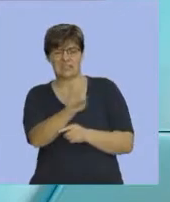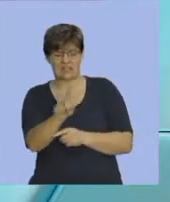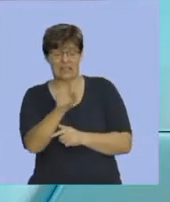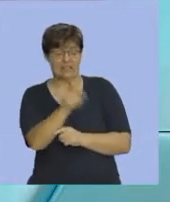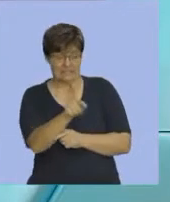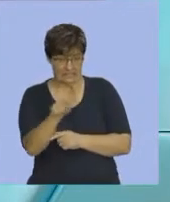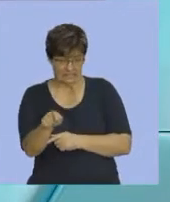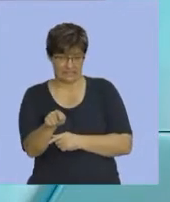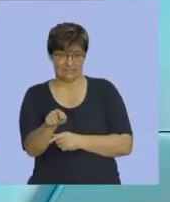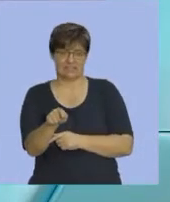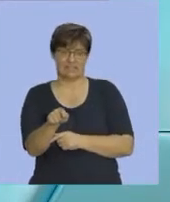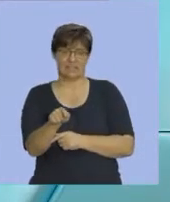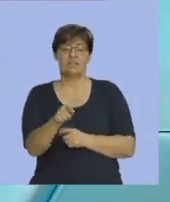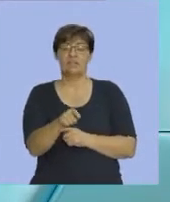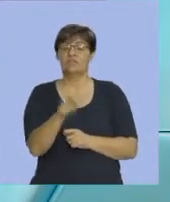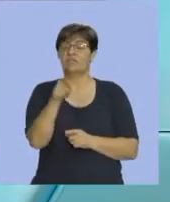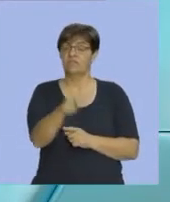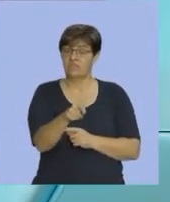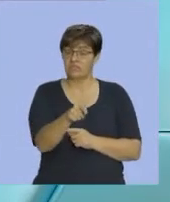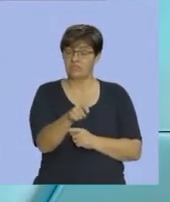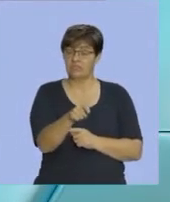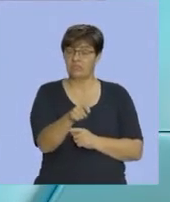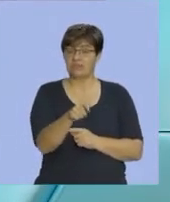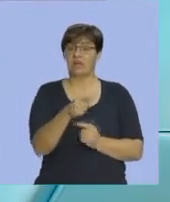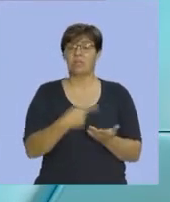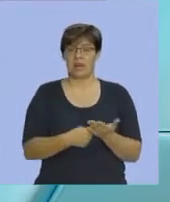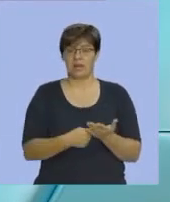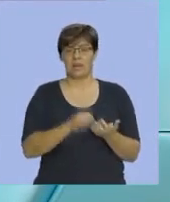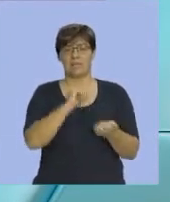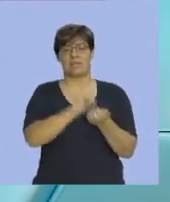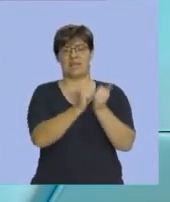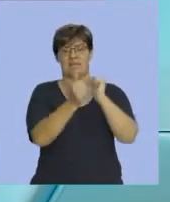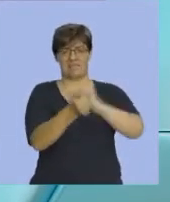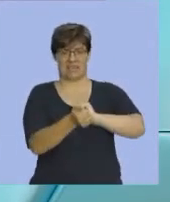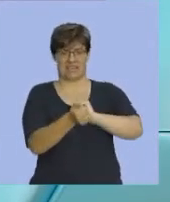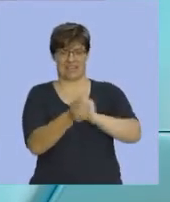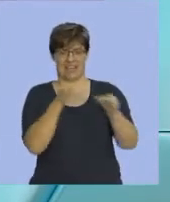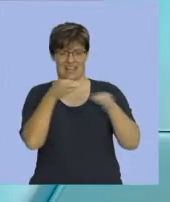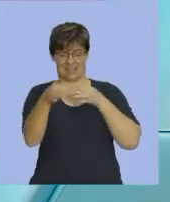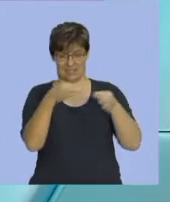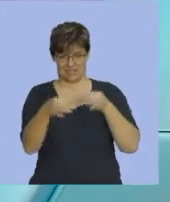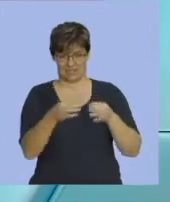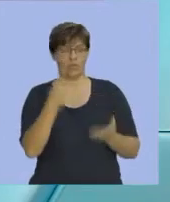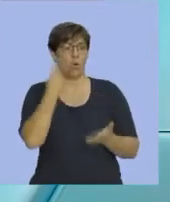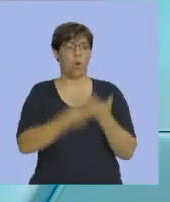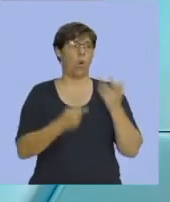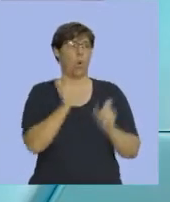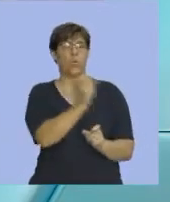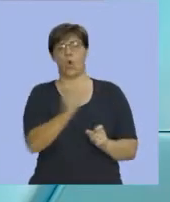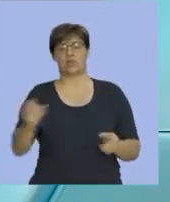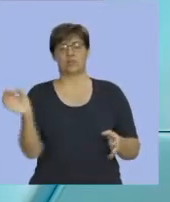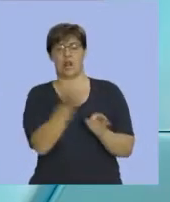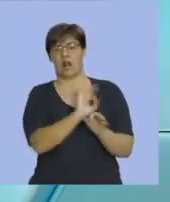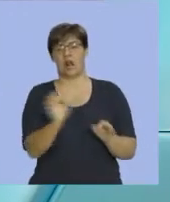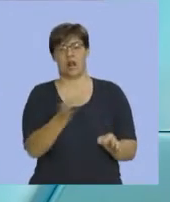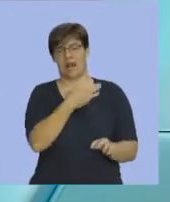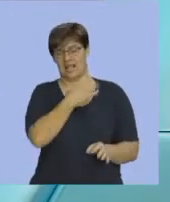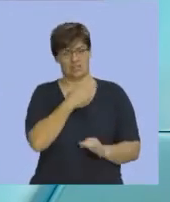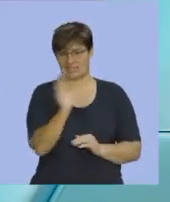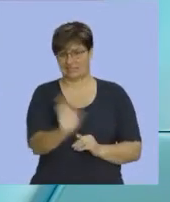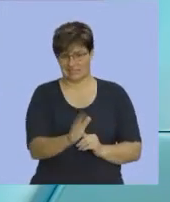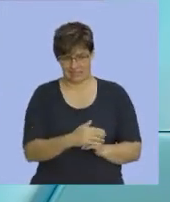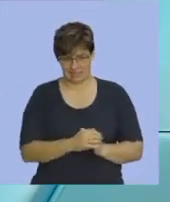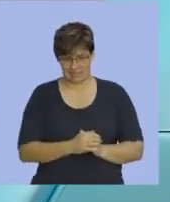the definition is. So the definition here is a mathematical definition and not just a normal